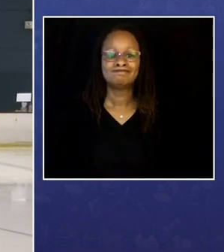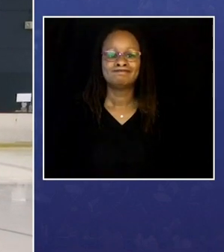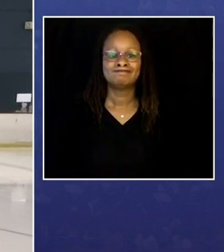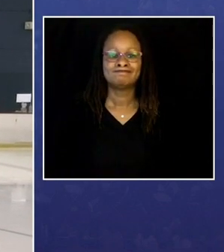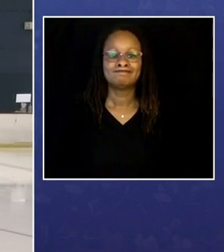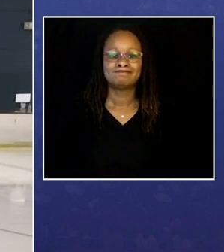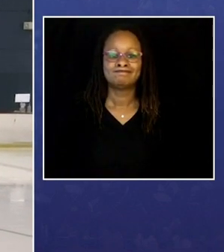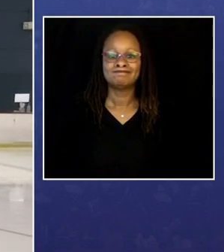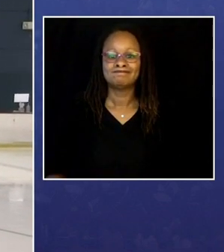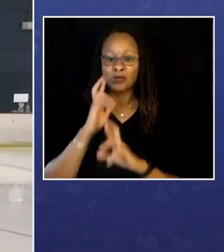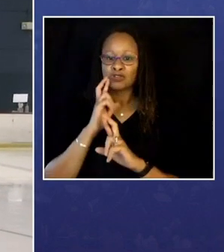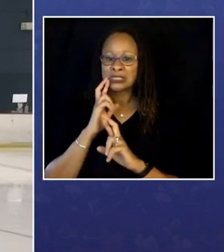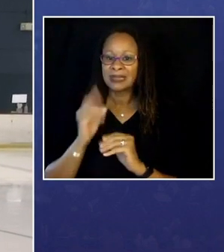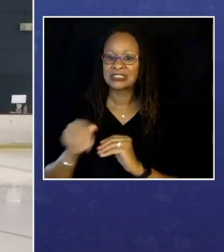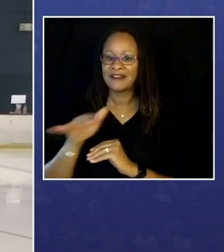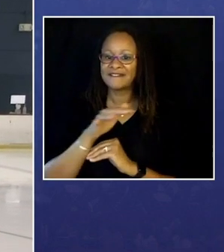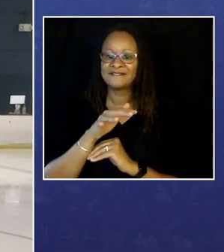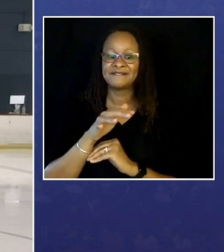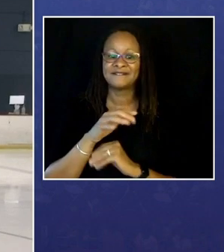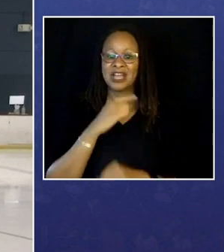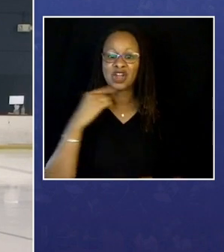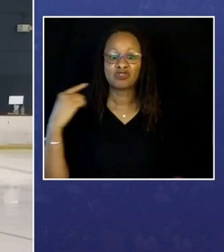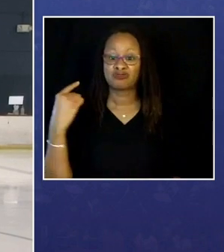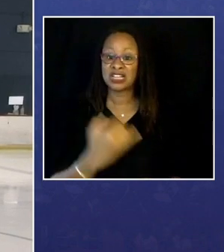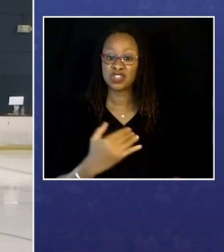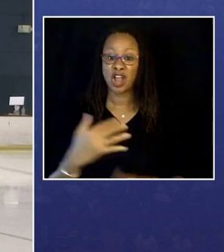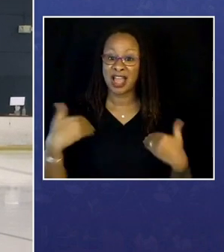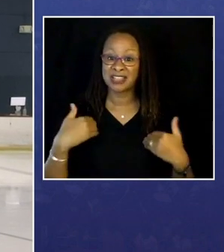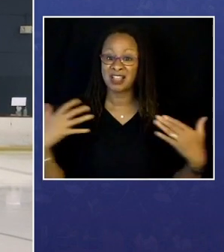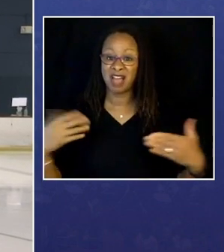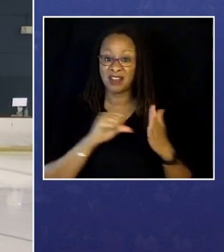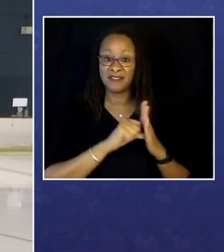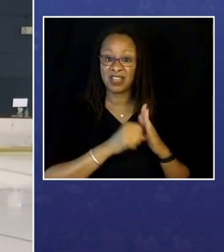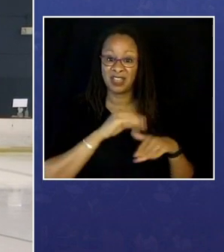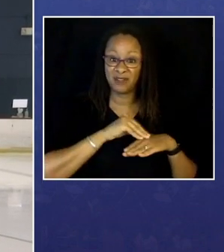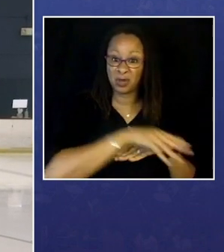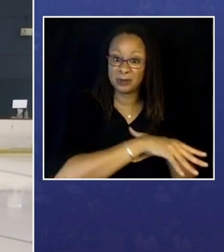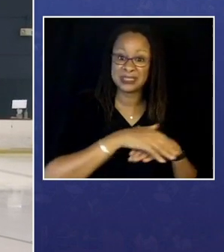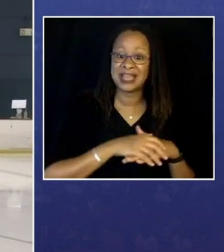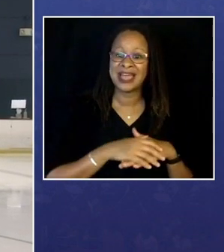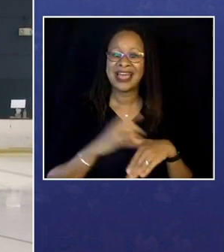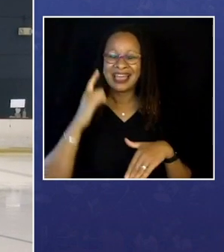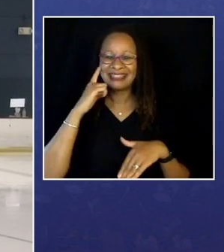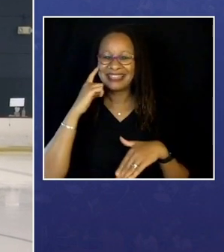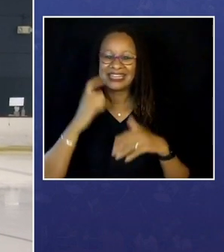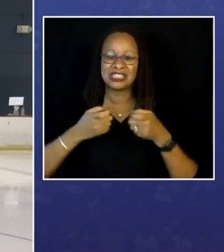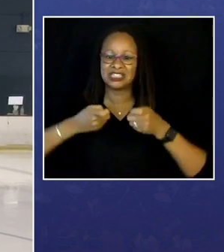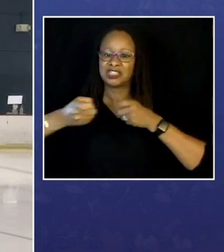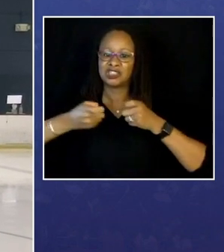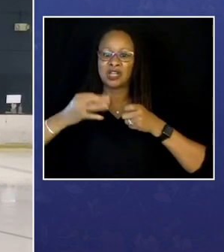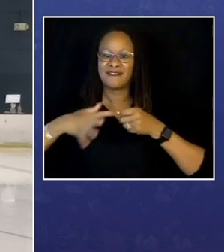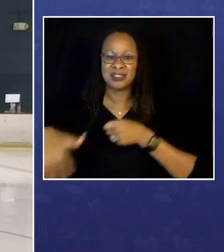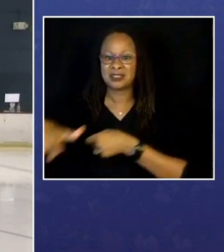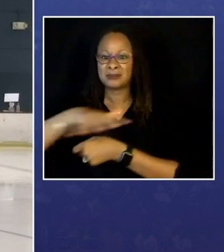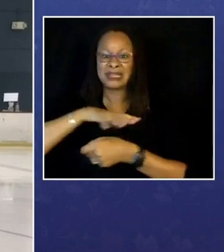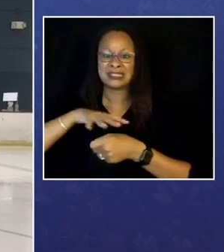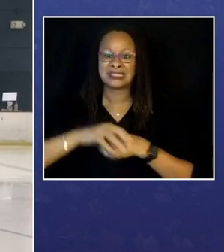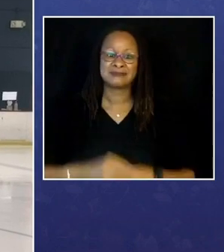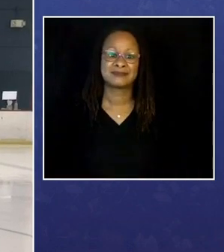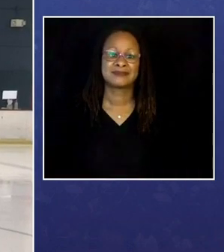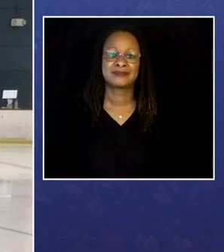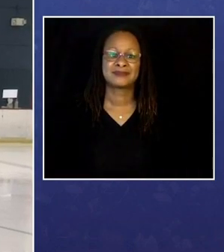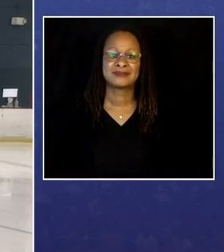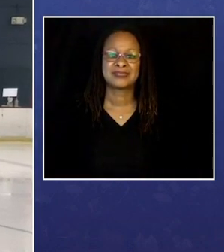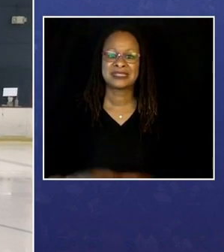In our respective fields, Russia has great influence. And he thinks he's a master of spins, all